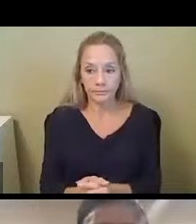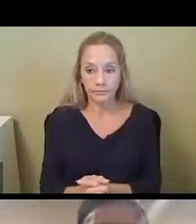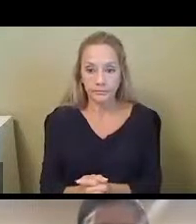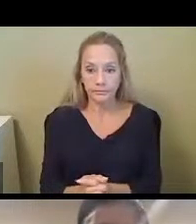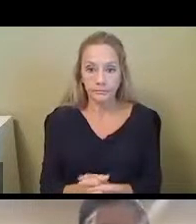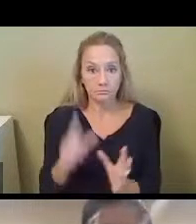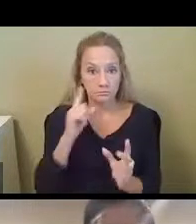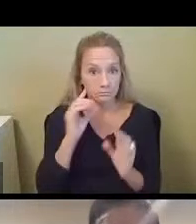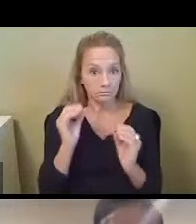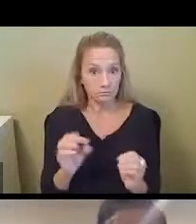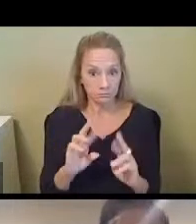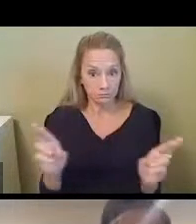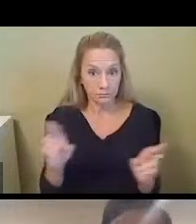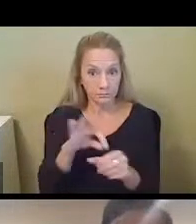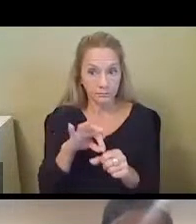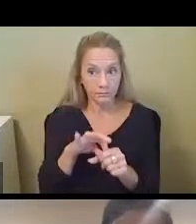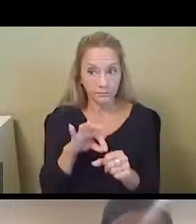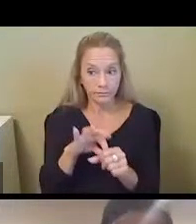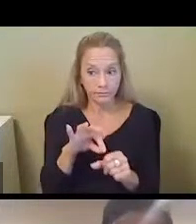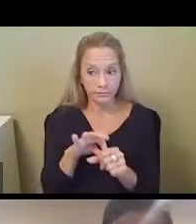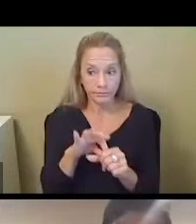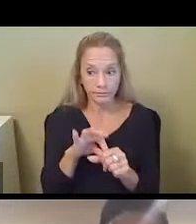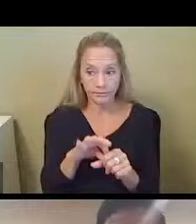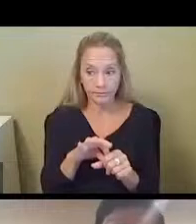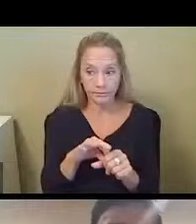Hearing none, are we ready to vote?